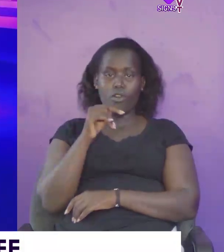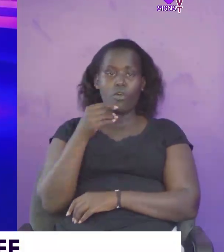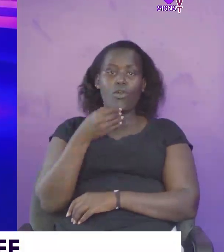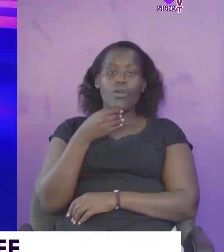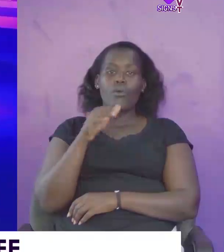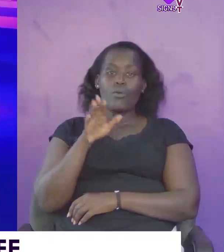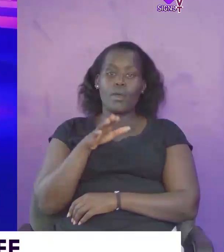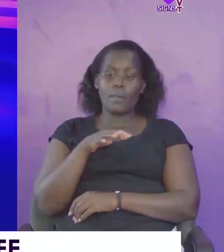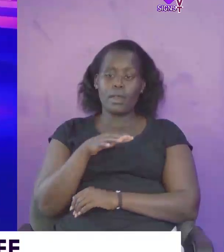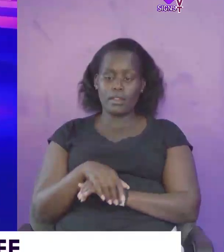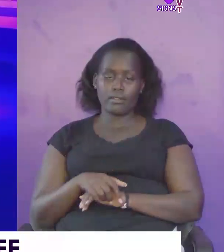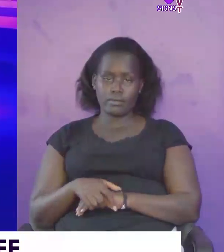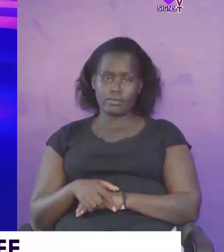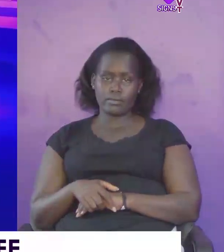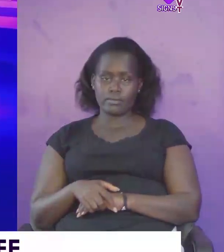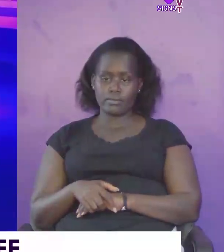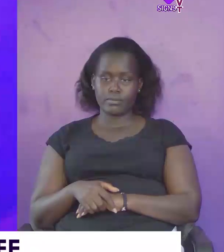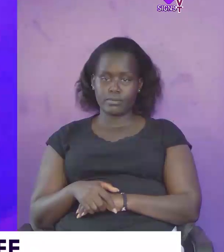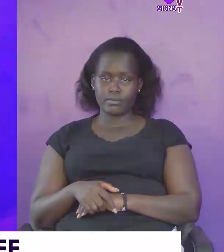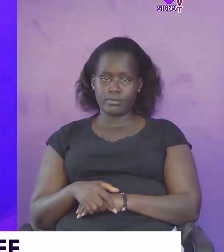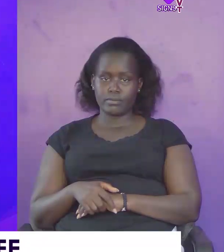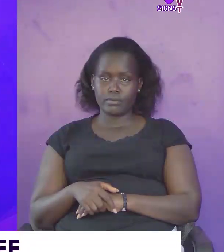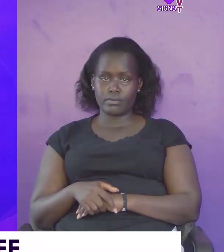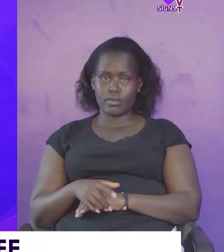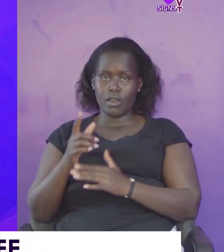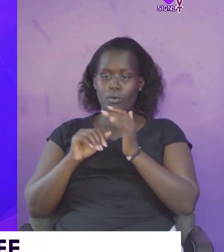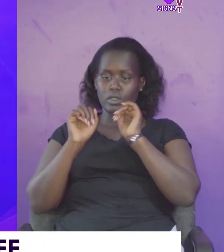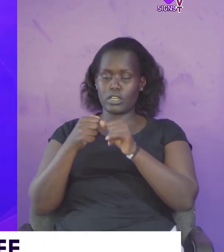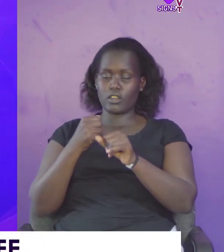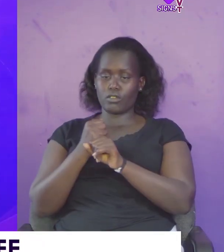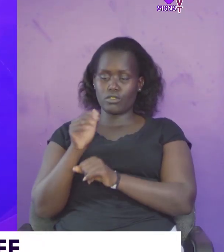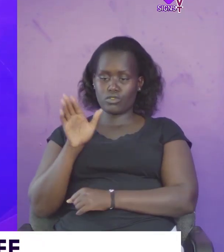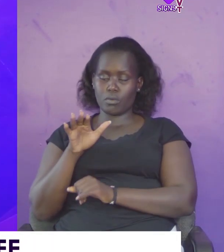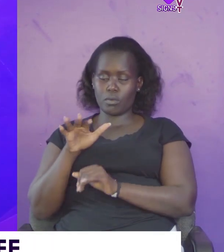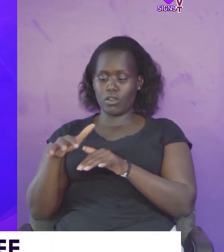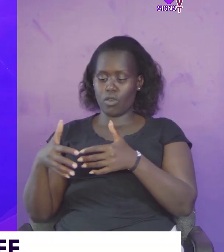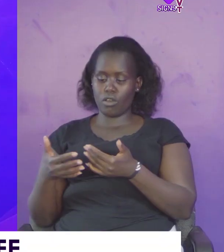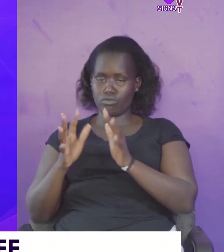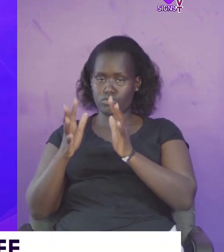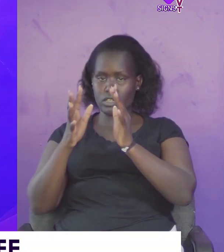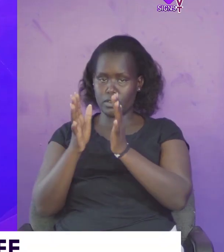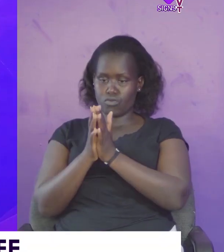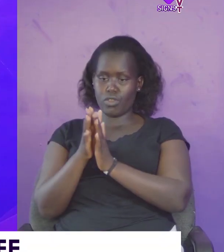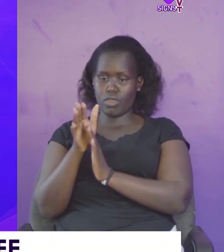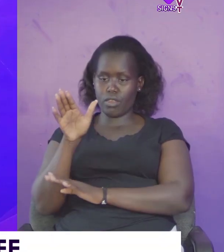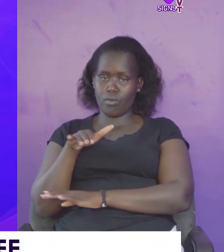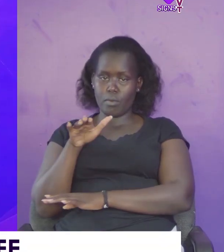For What would you do Human to Rights Day. women? What would you do to women? Or how to celebrate with